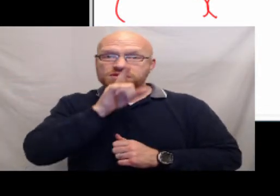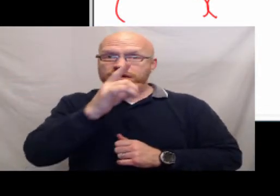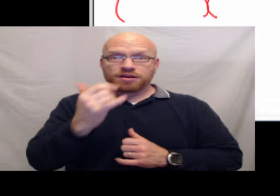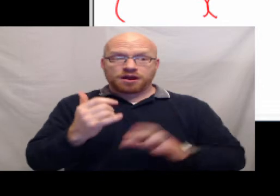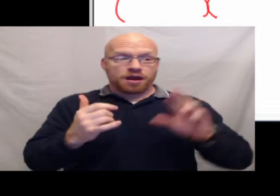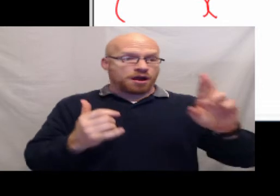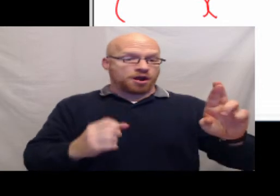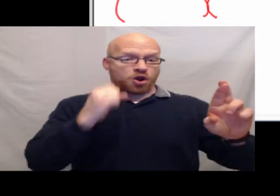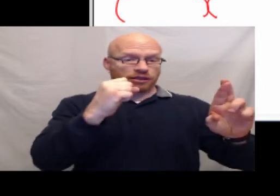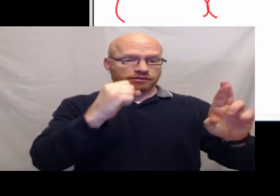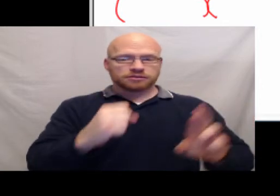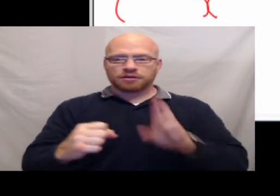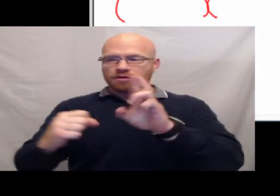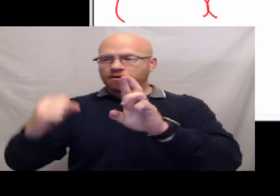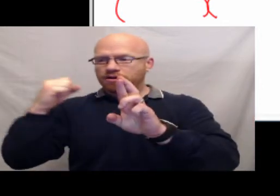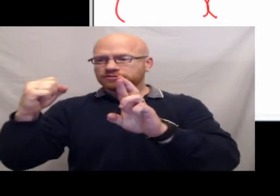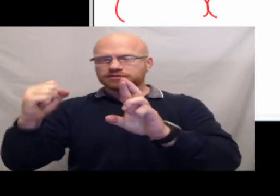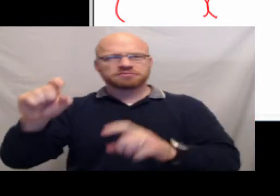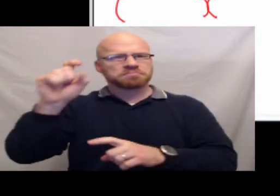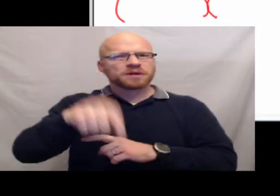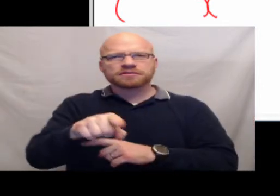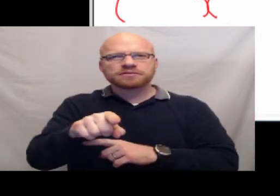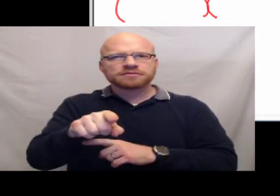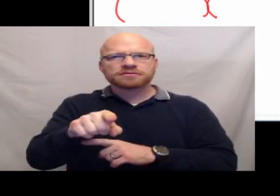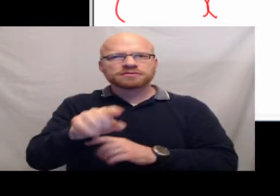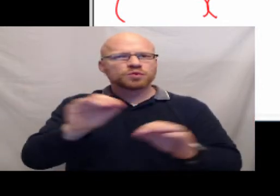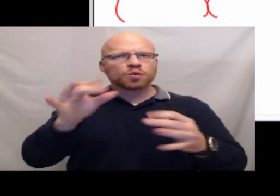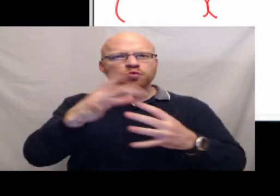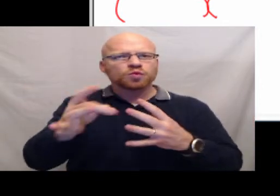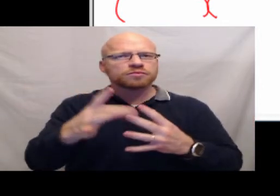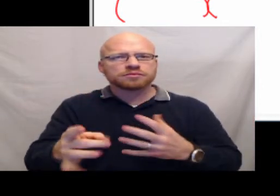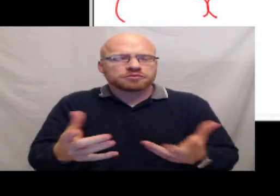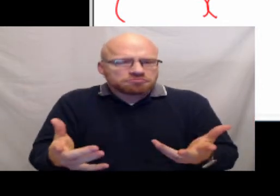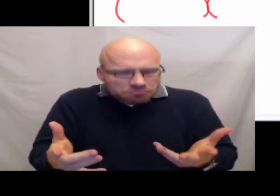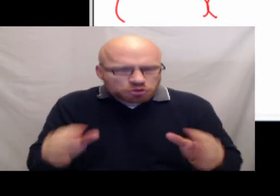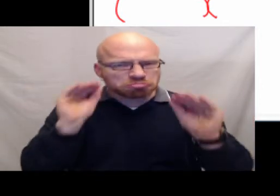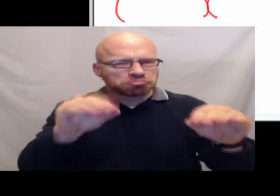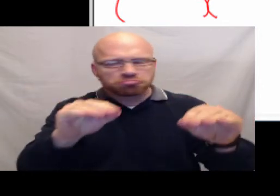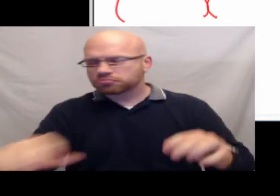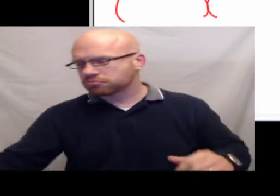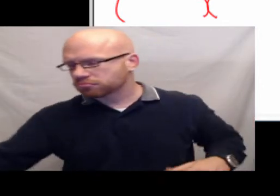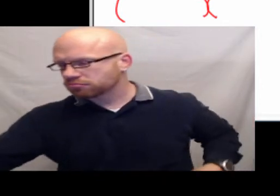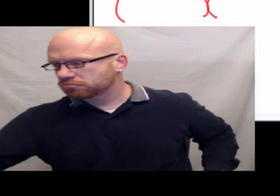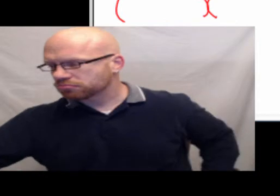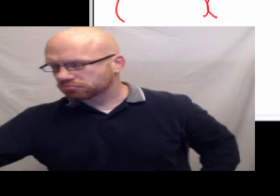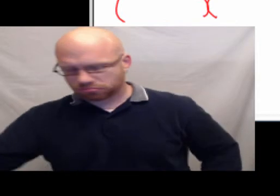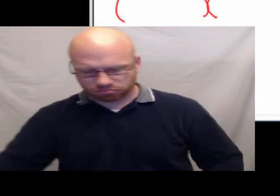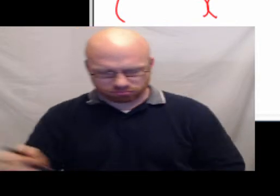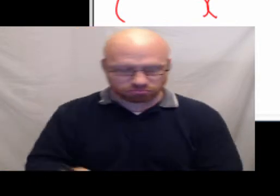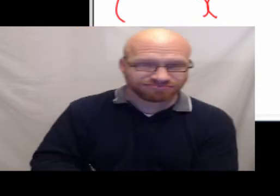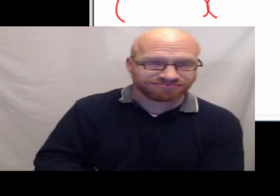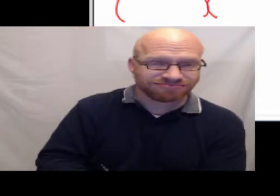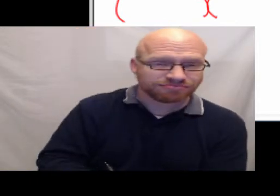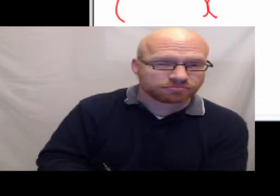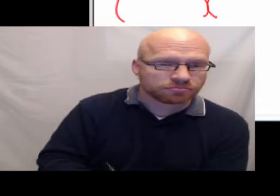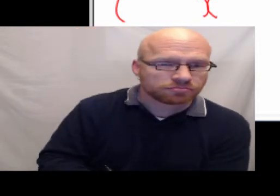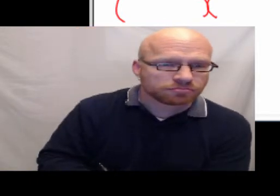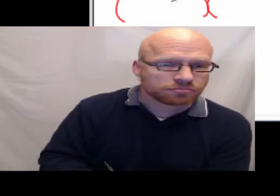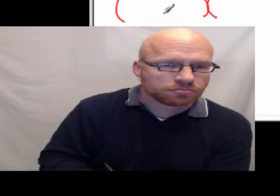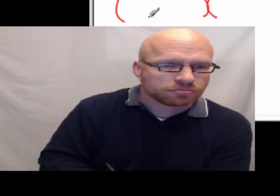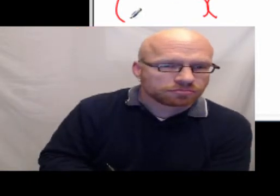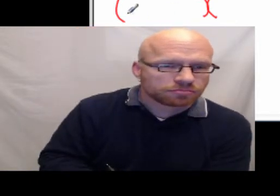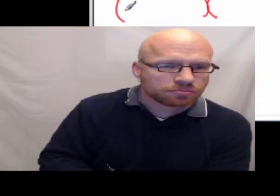first rule set up for binomials is going to be r and s and then r and s. We have no choice of that. That has to happen given our